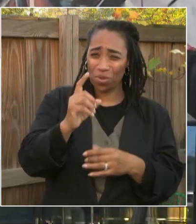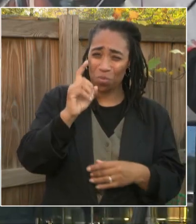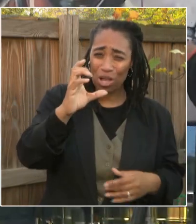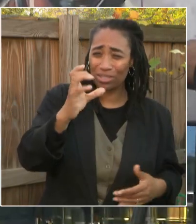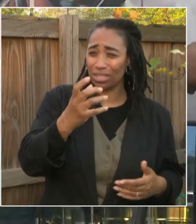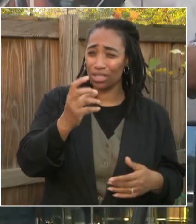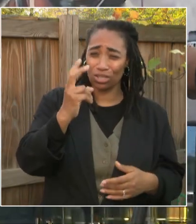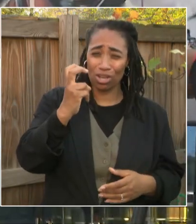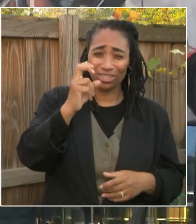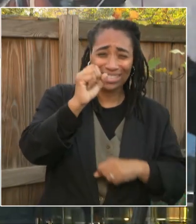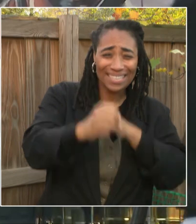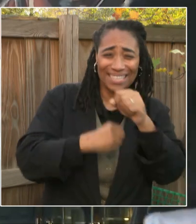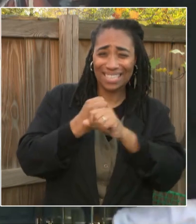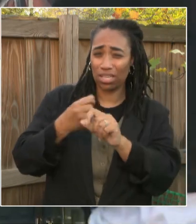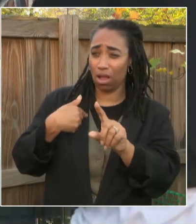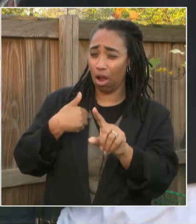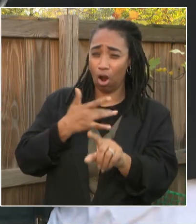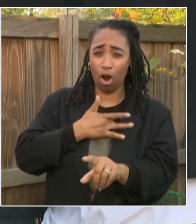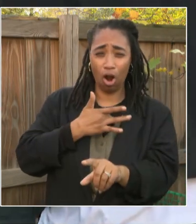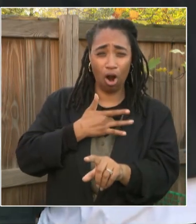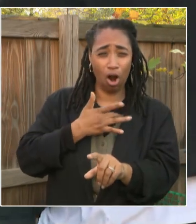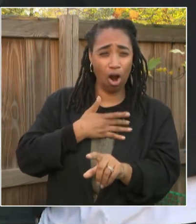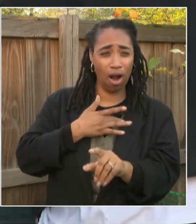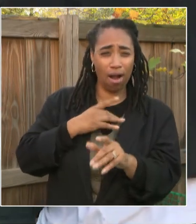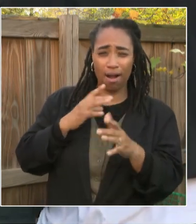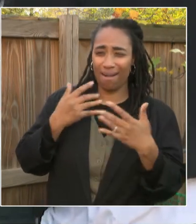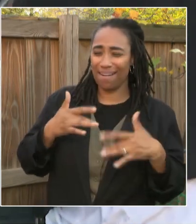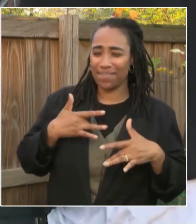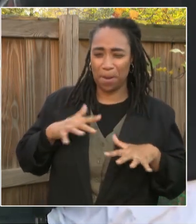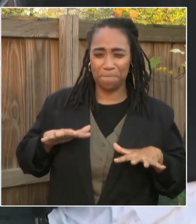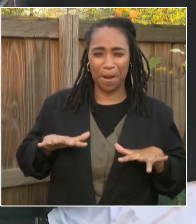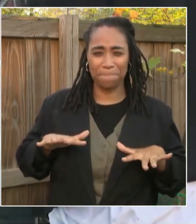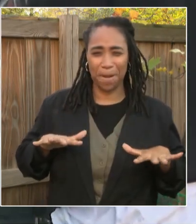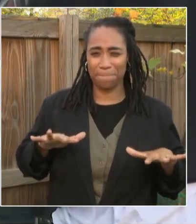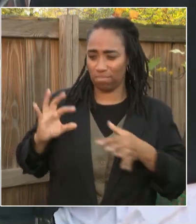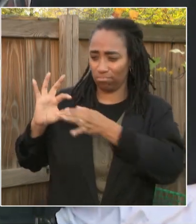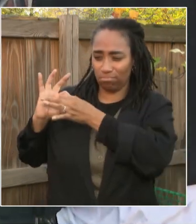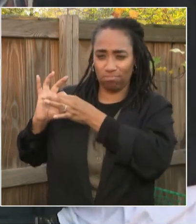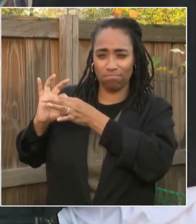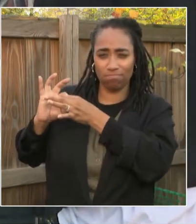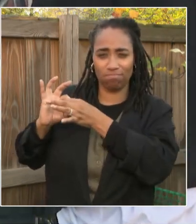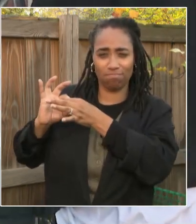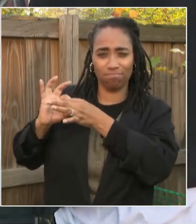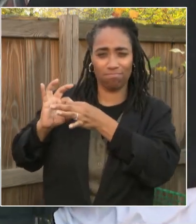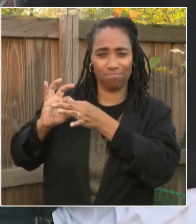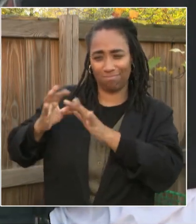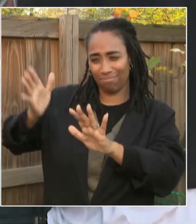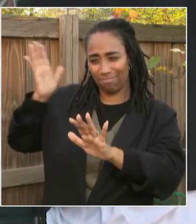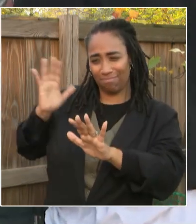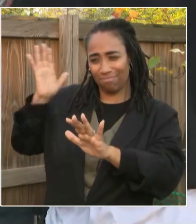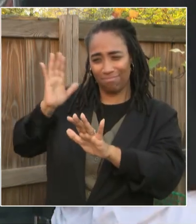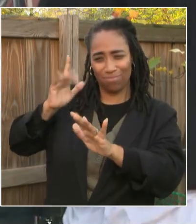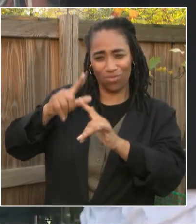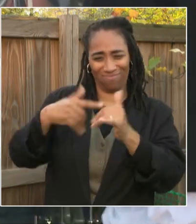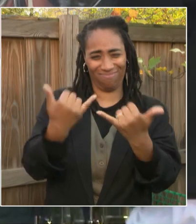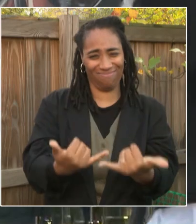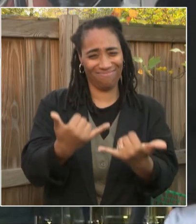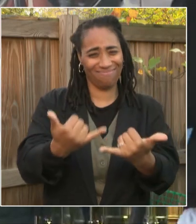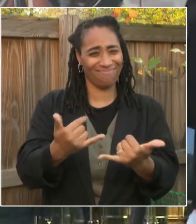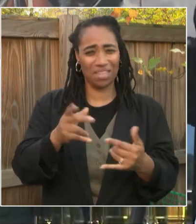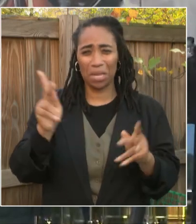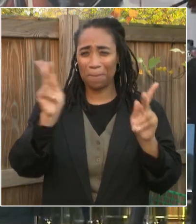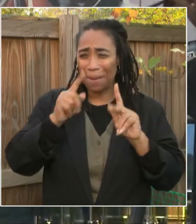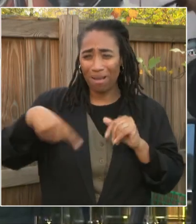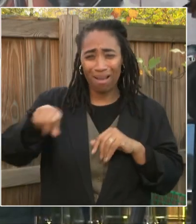beat came way before we got here. A lot of people prayed for us to get here. So please understand the significance of this